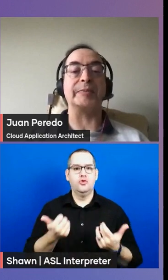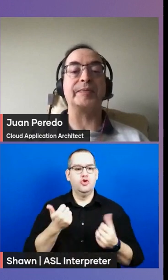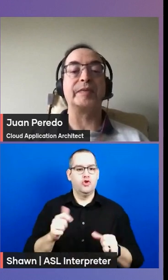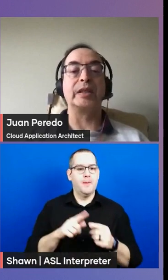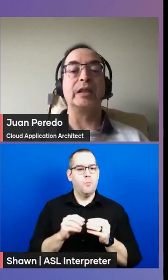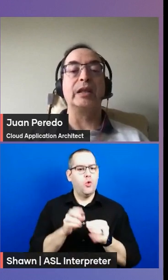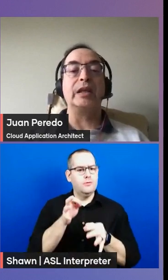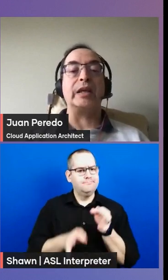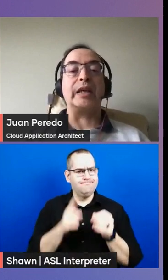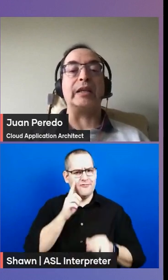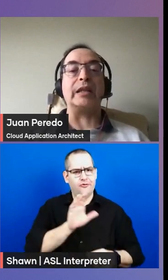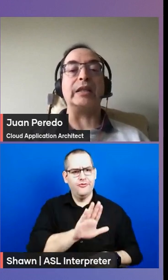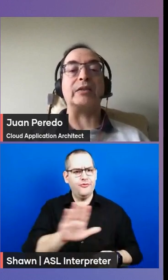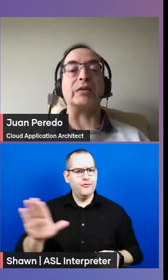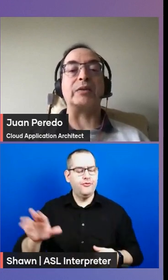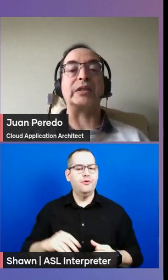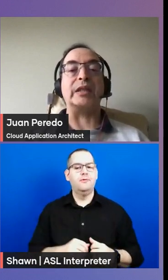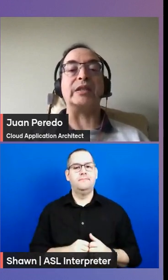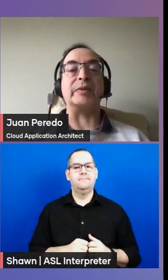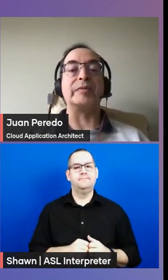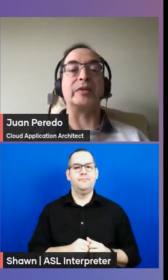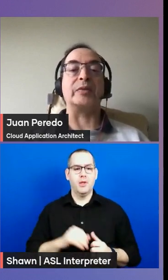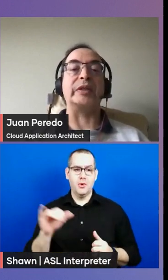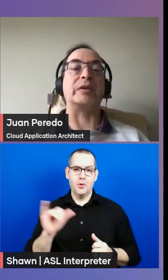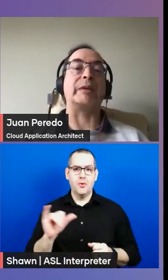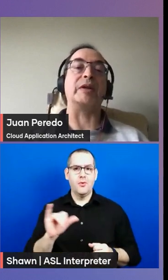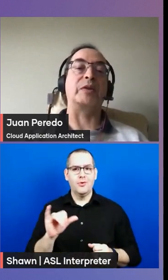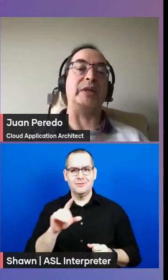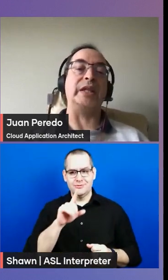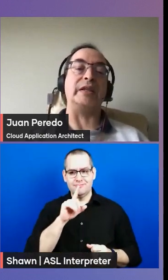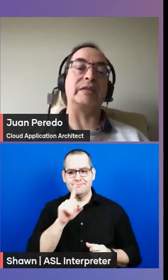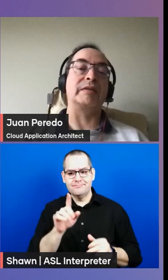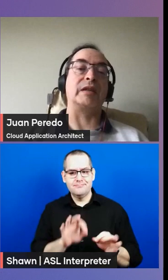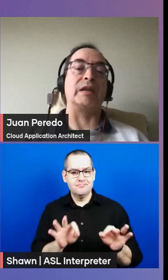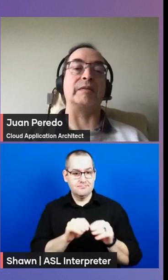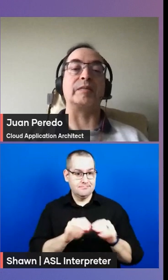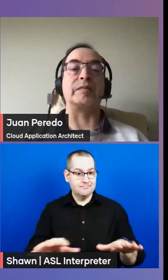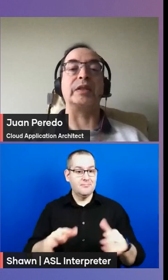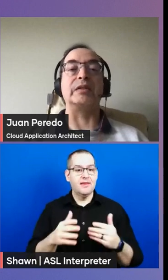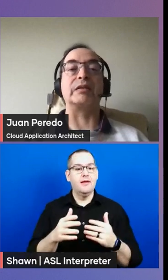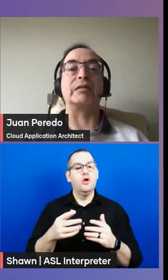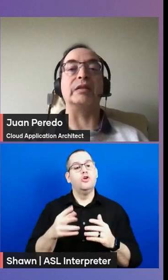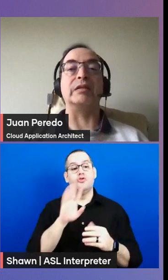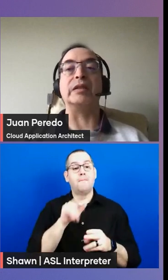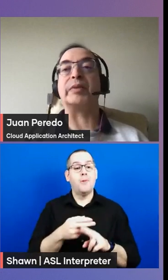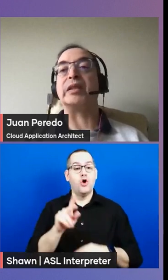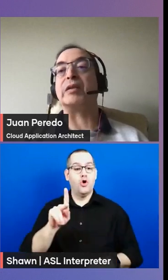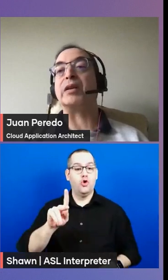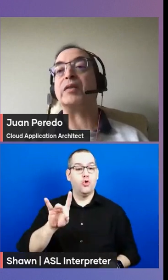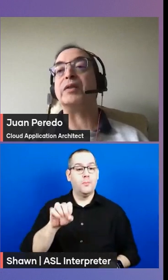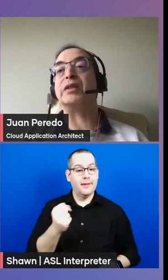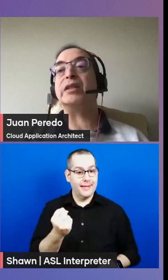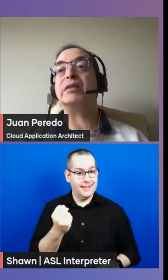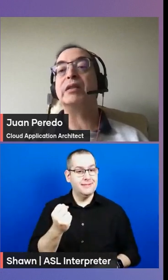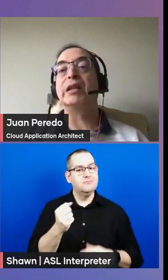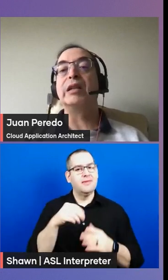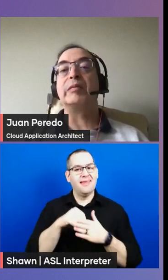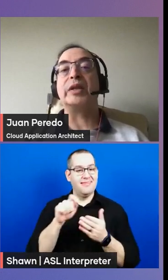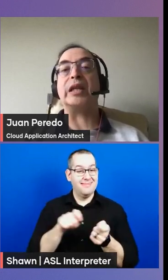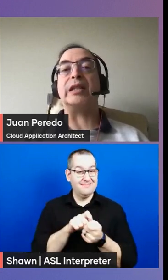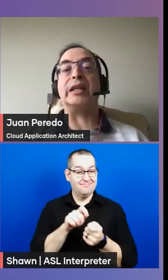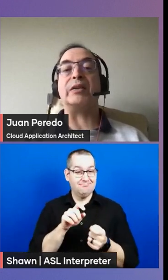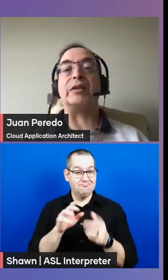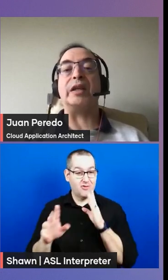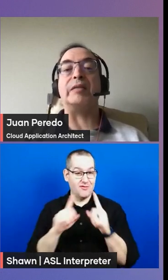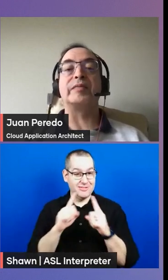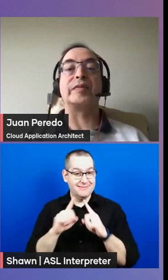possible. And that is also extensible. So we talked about Kubernetes in this particular conversation, but